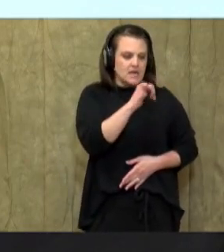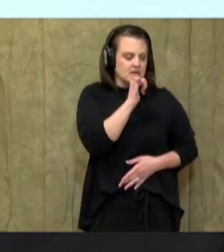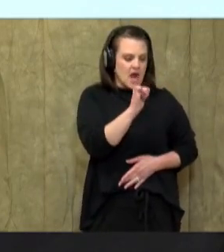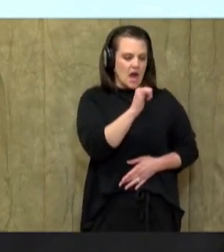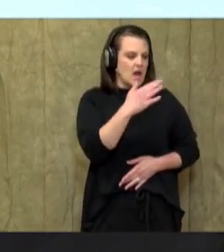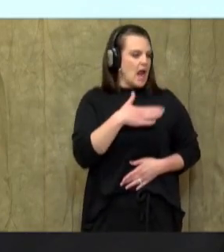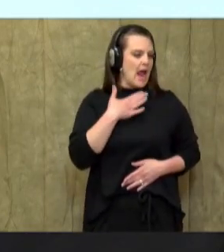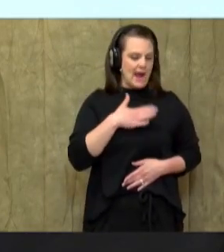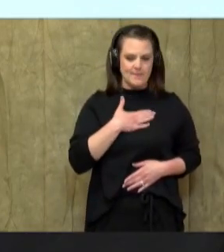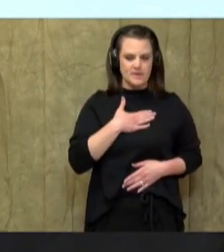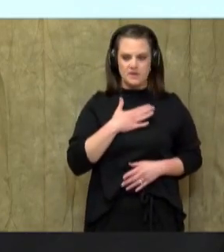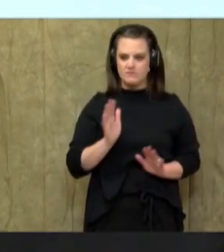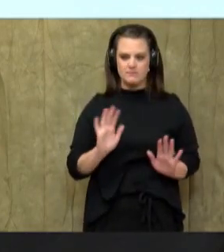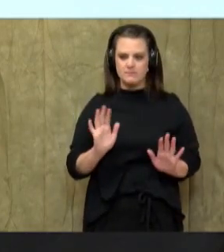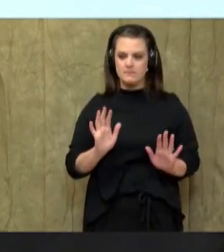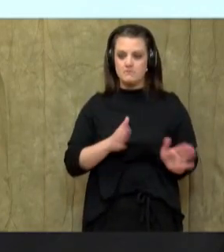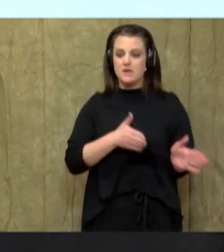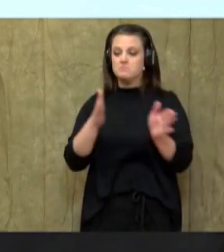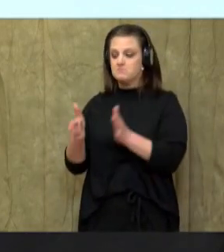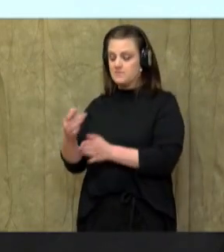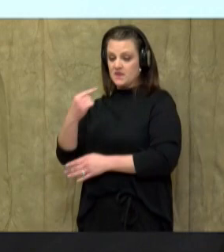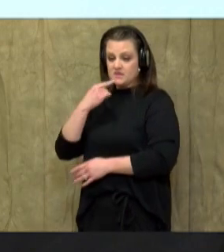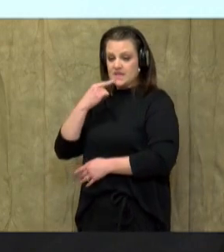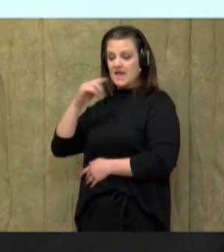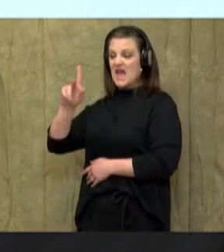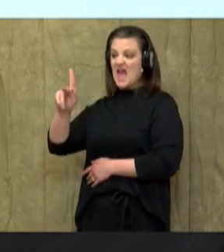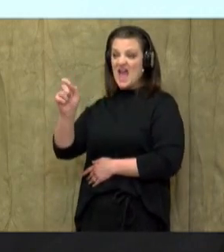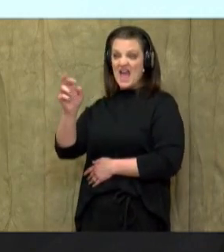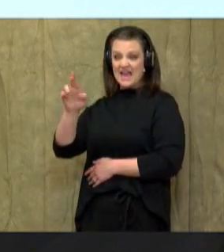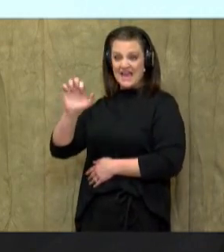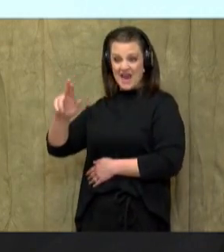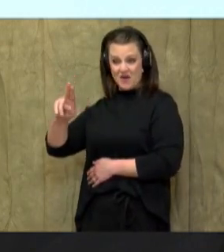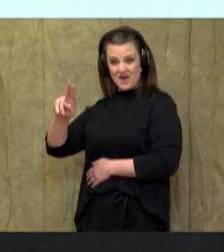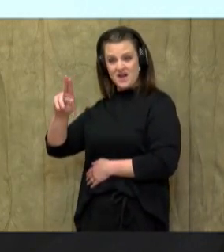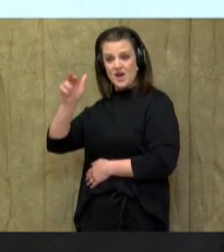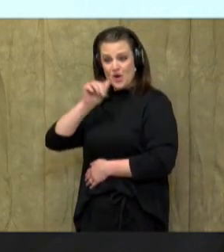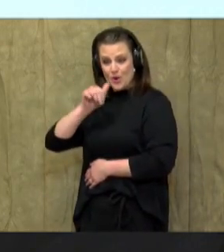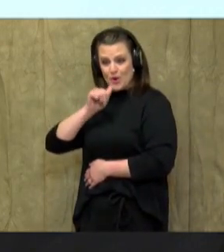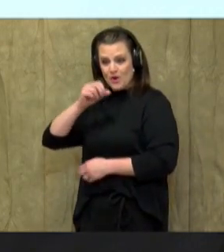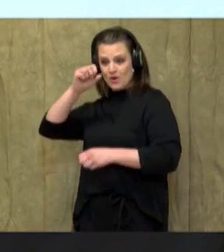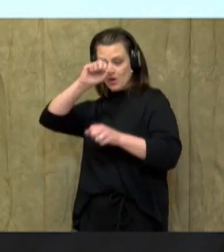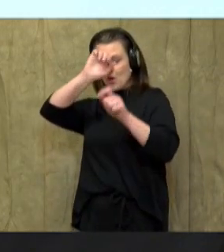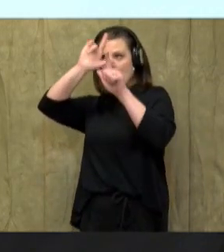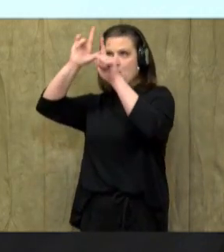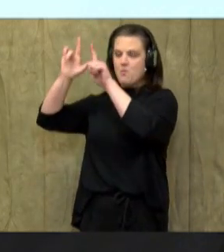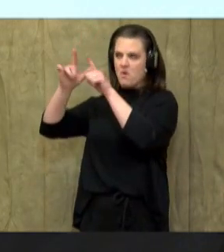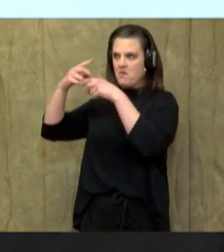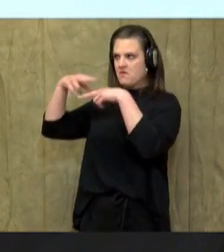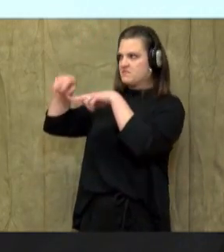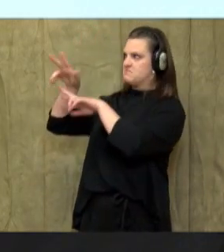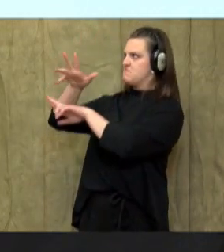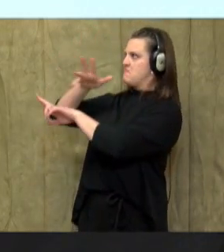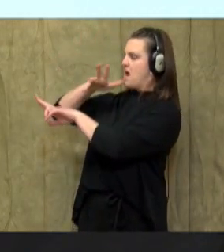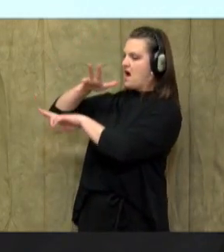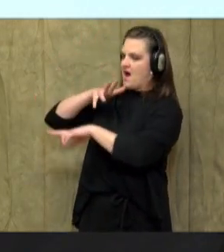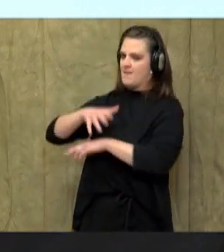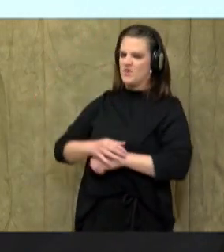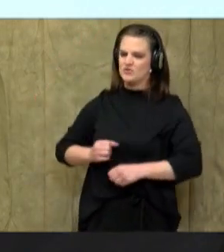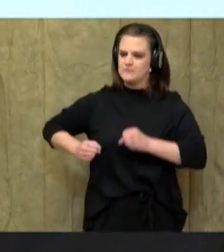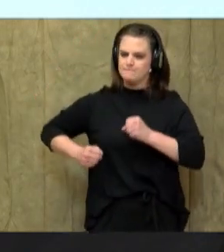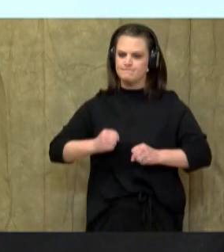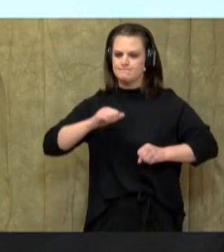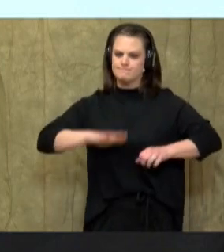Karen rolled her eyes at her mother. Exactly. So stomp their feet, cry their eyes